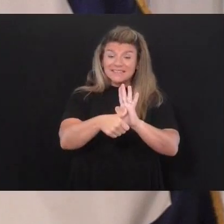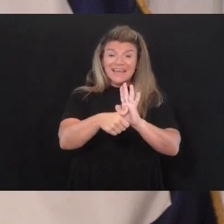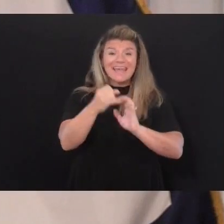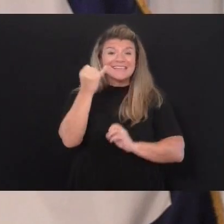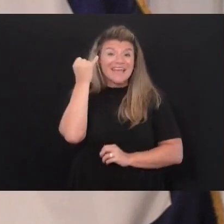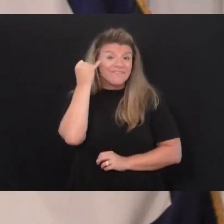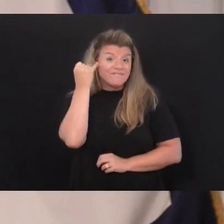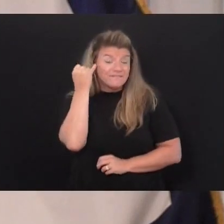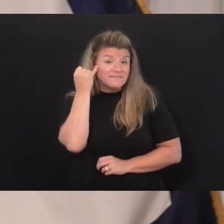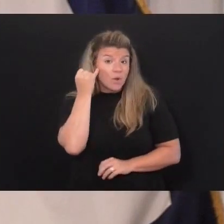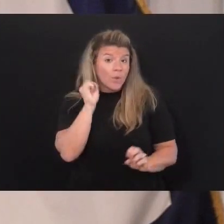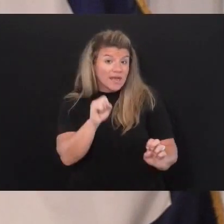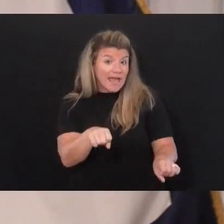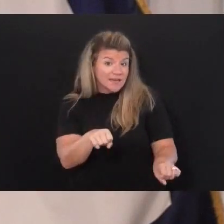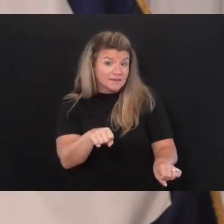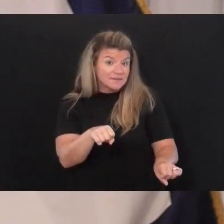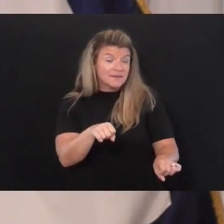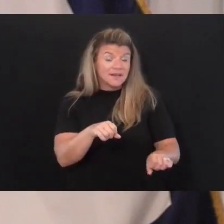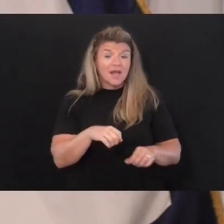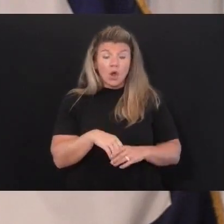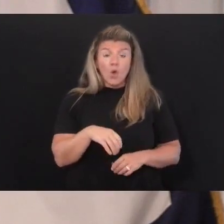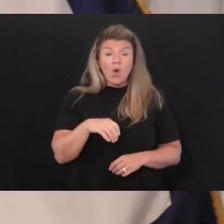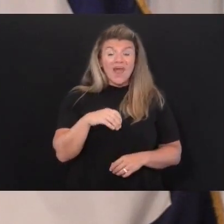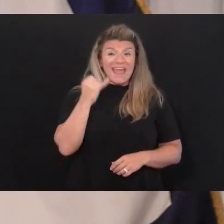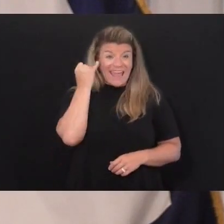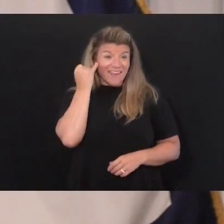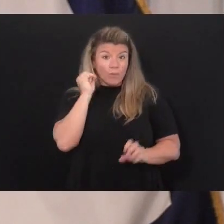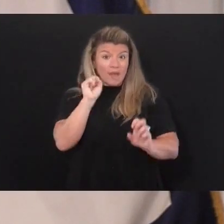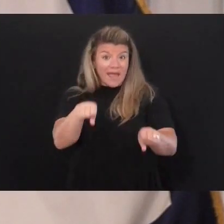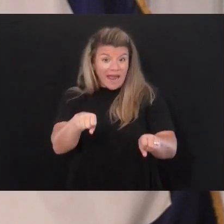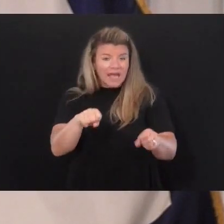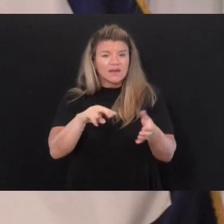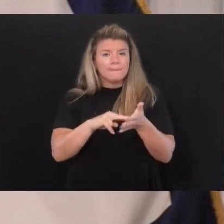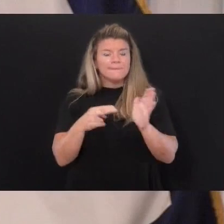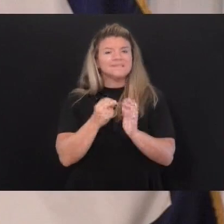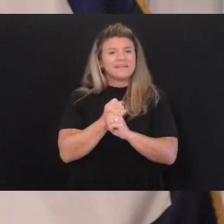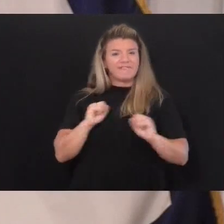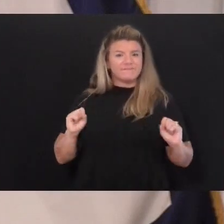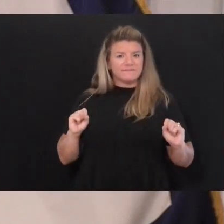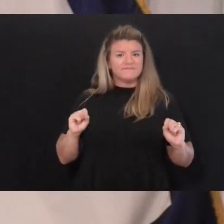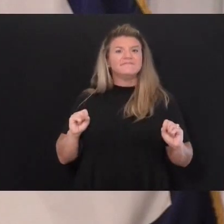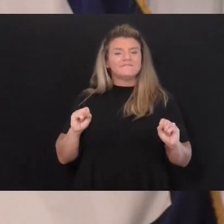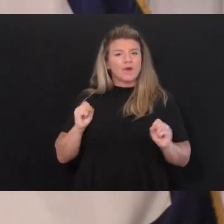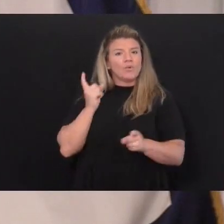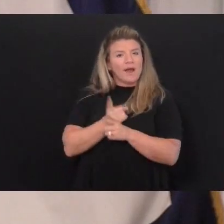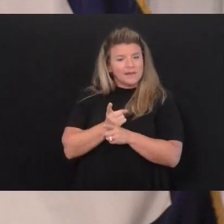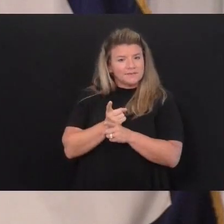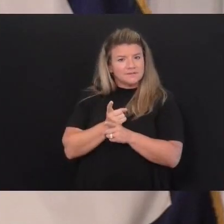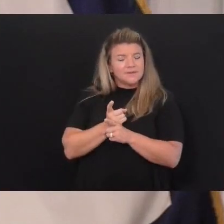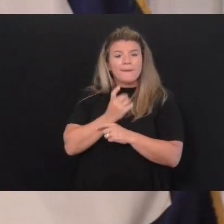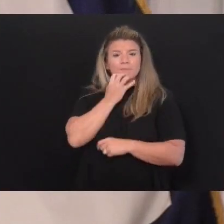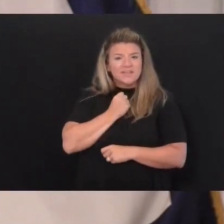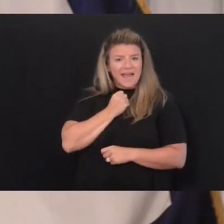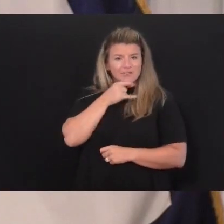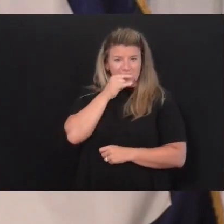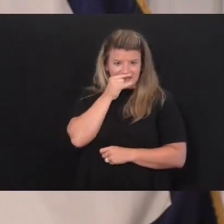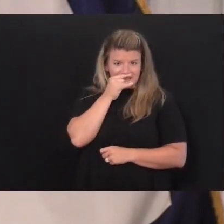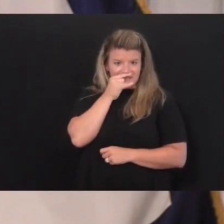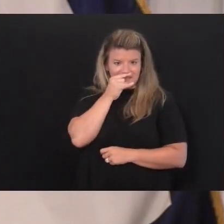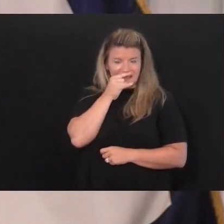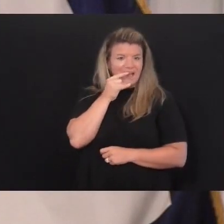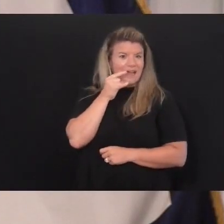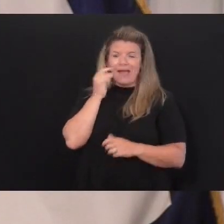the Bureau for Public Health. And so I could not be any happier. She is a practicing medical